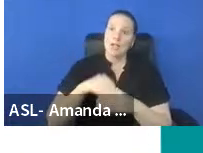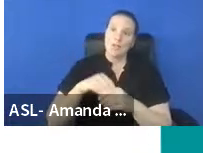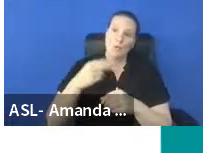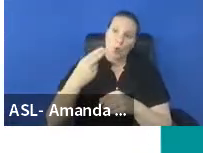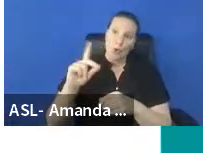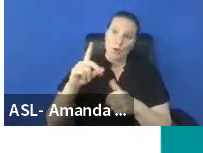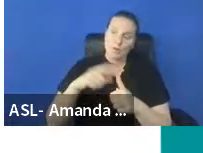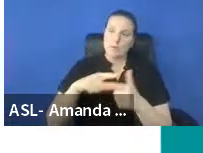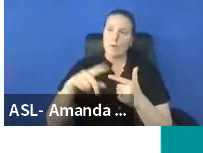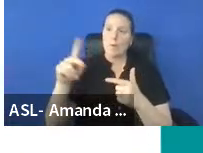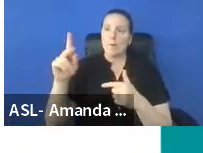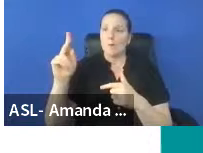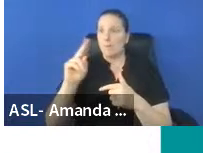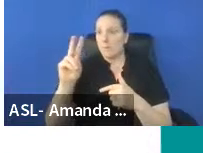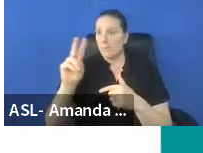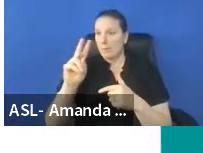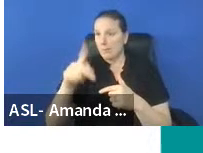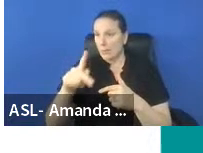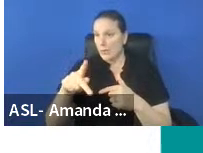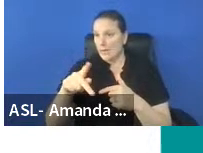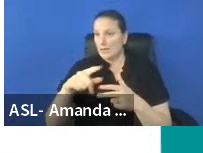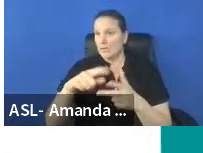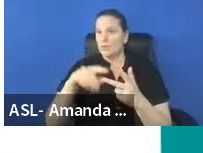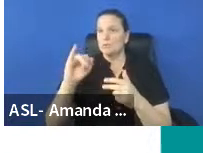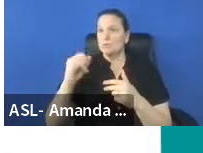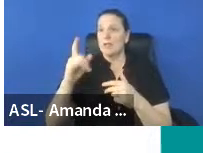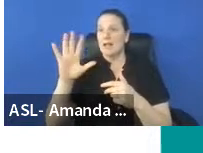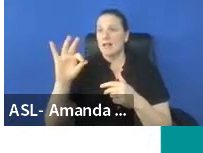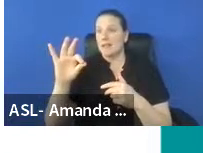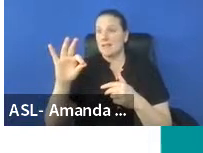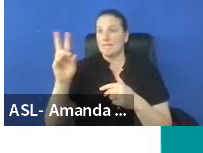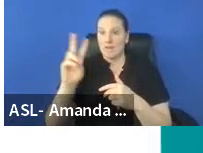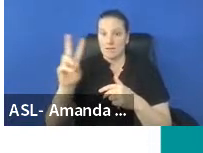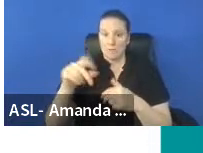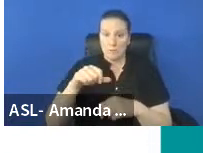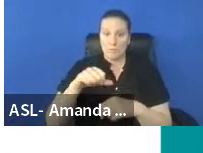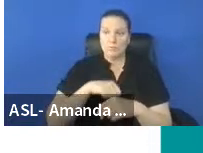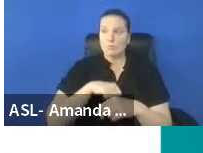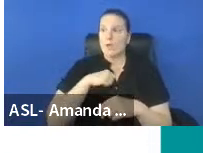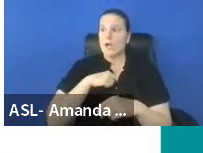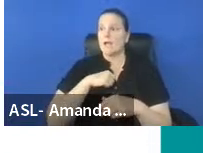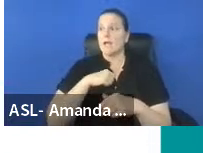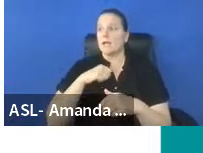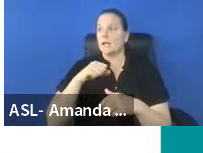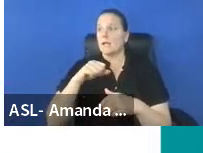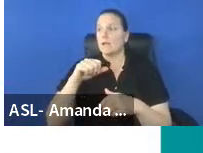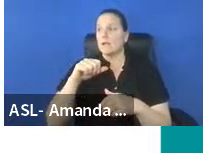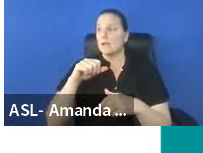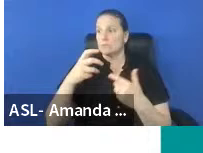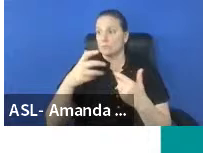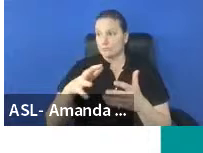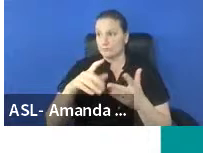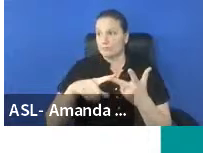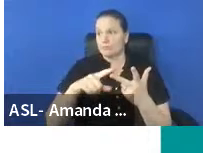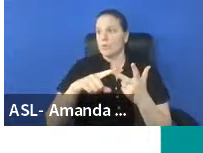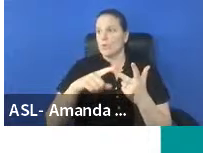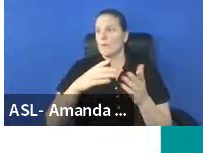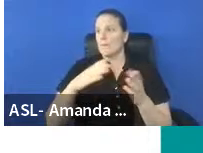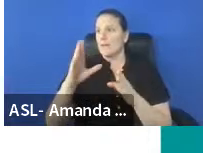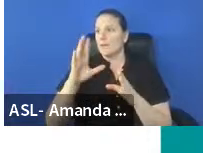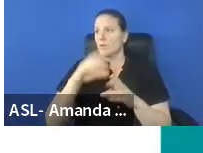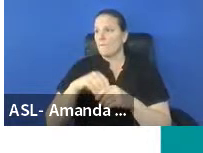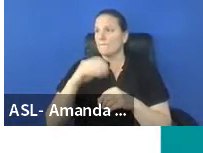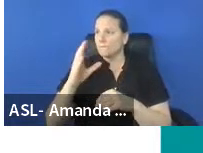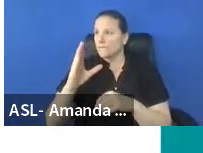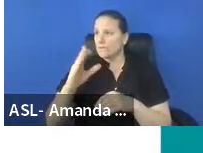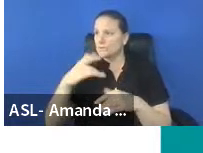the Portland side. Then on July 9th, we were at Vancouver Pride. We plan to go to future events